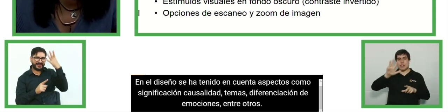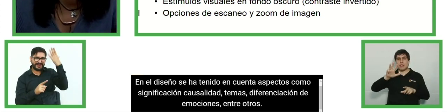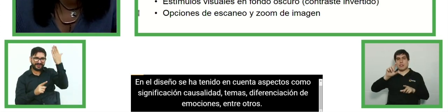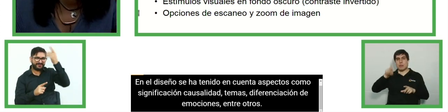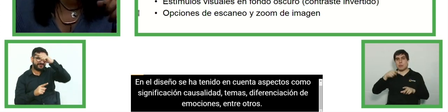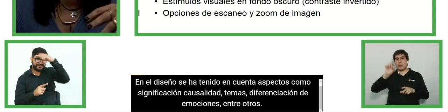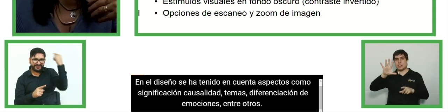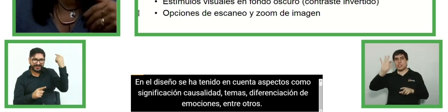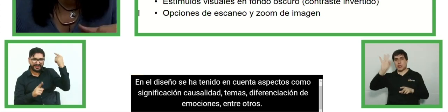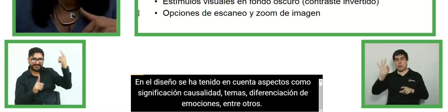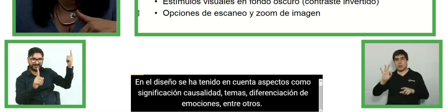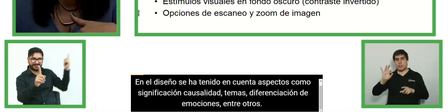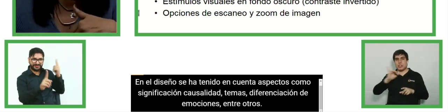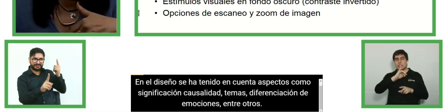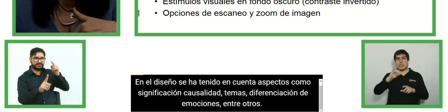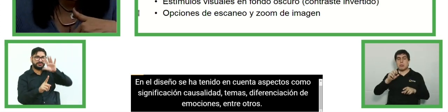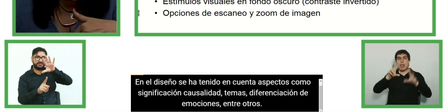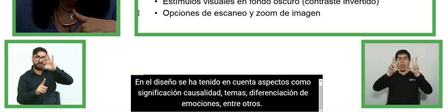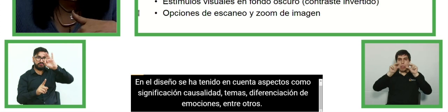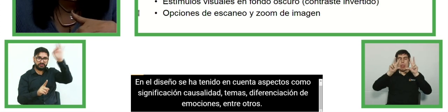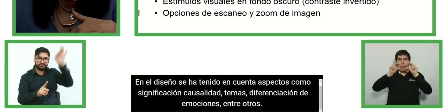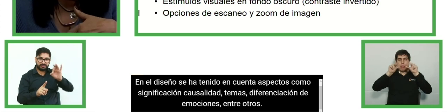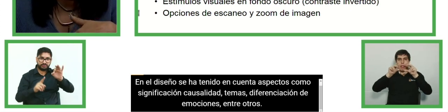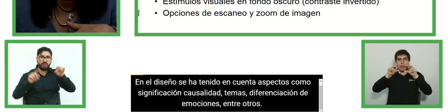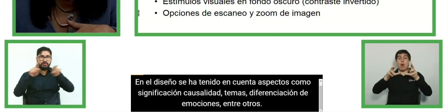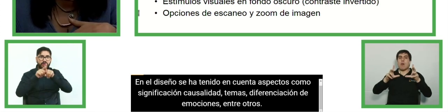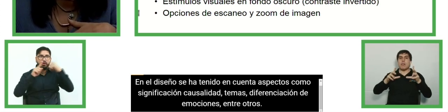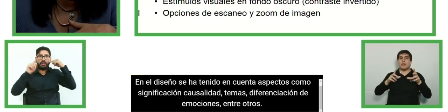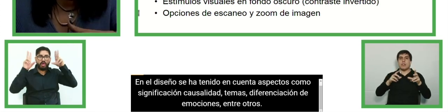avoid instability of image and